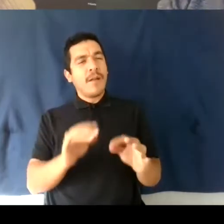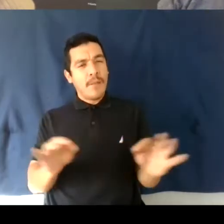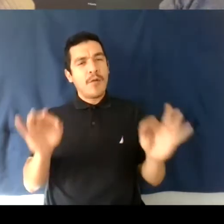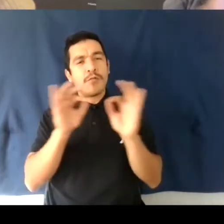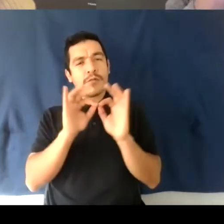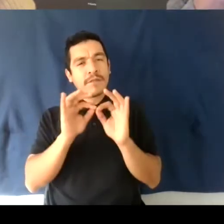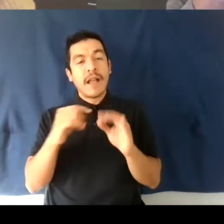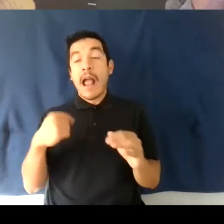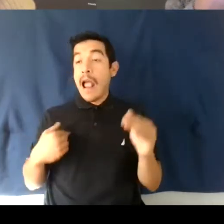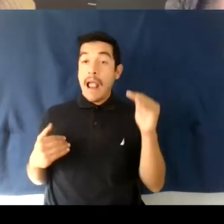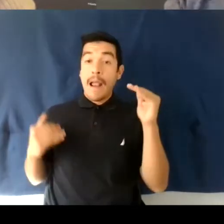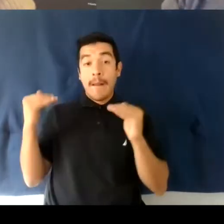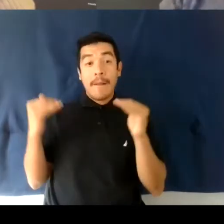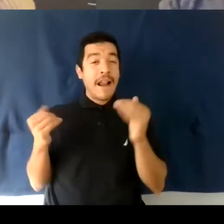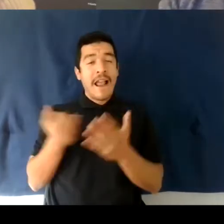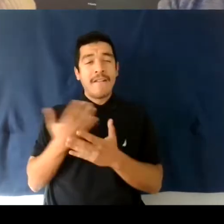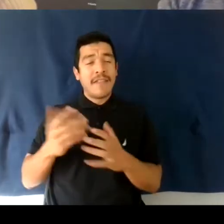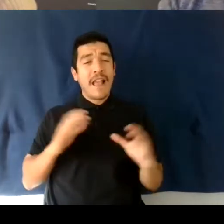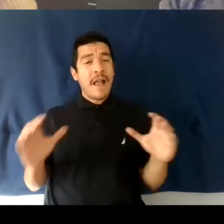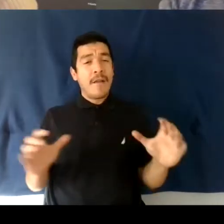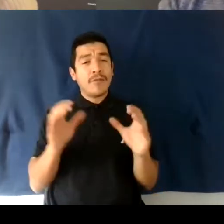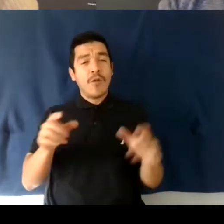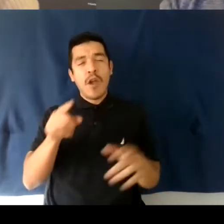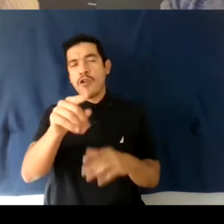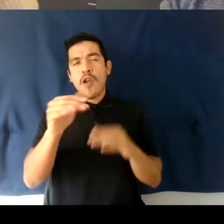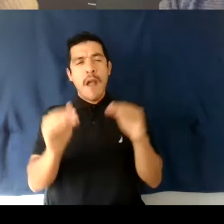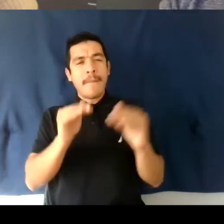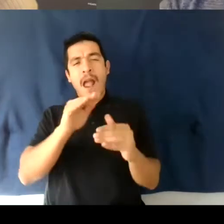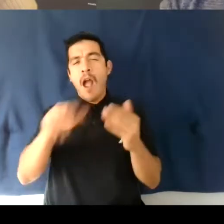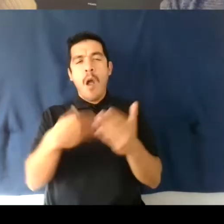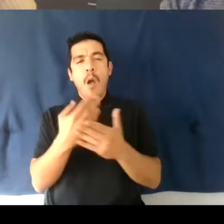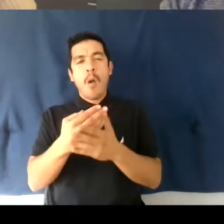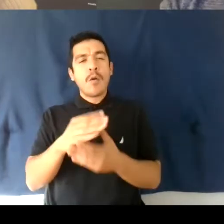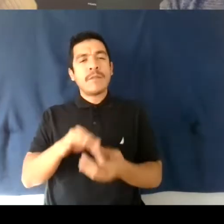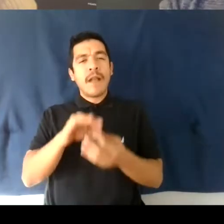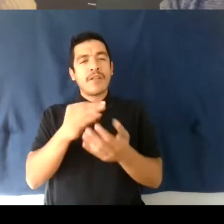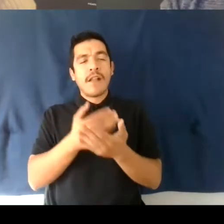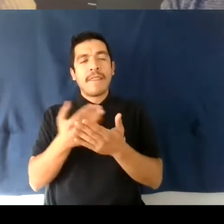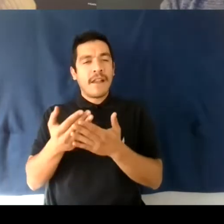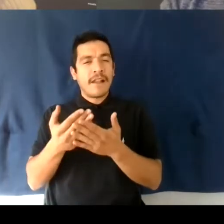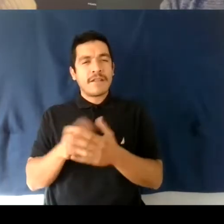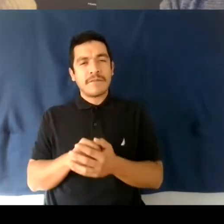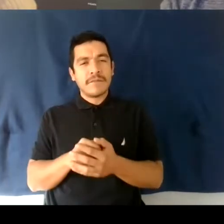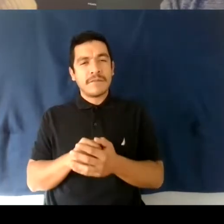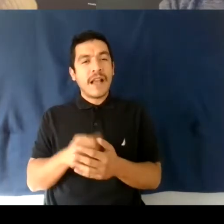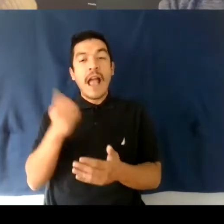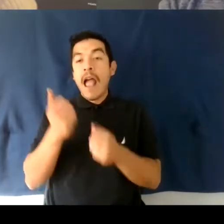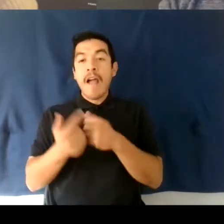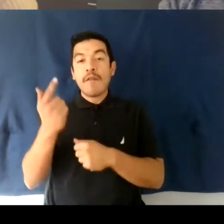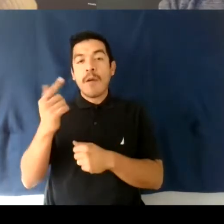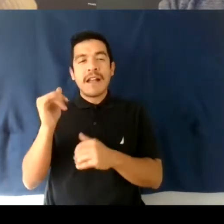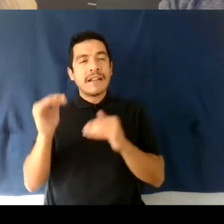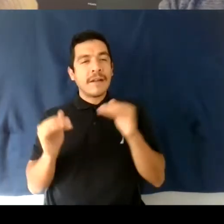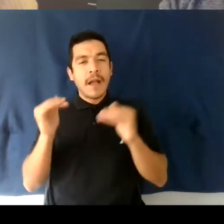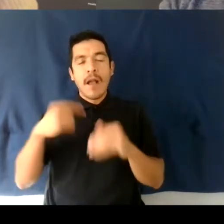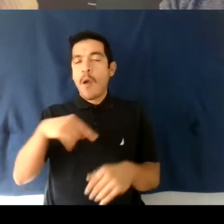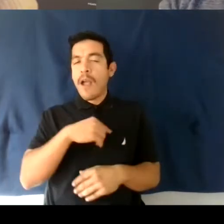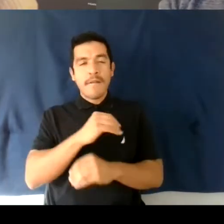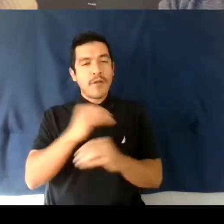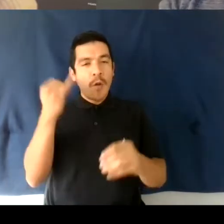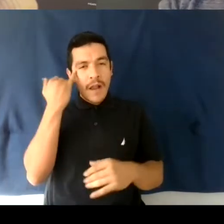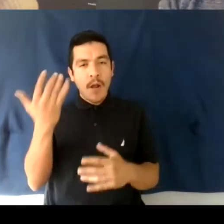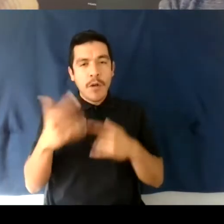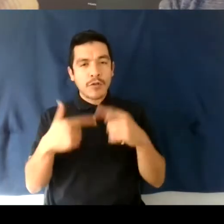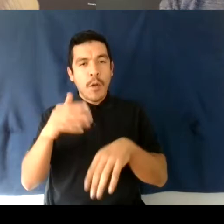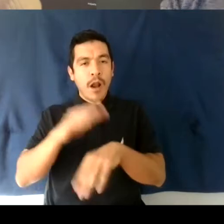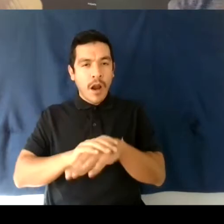I'm balancing everything I'm doing, you're balancing a whole other unique set of things, like everyone else is balancing, like we have no idea what's going on. So I